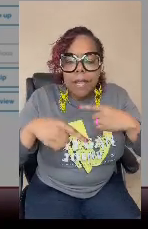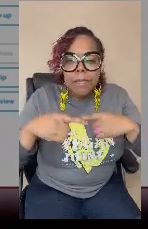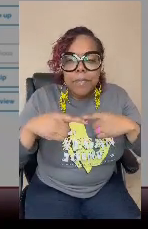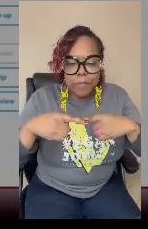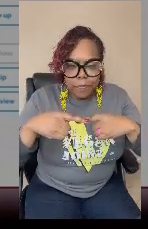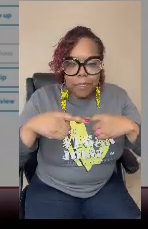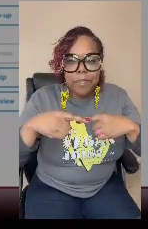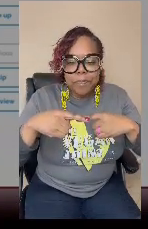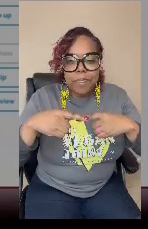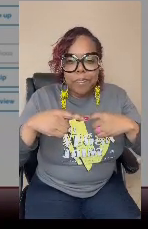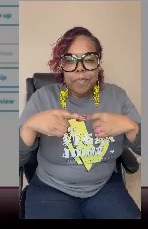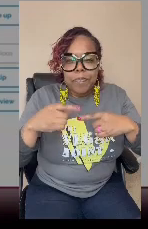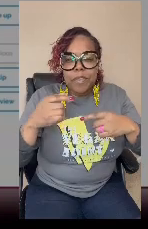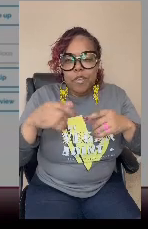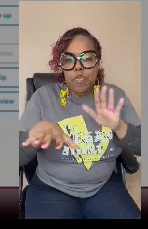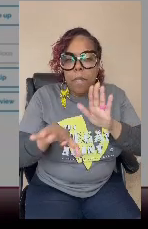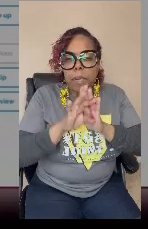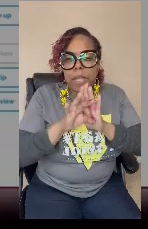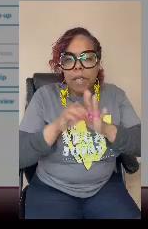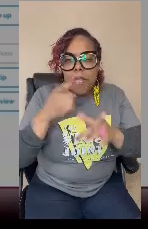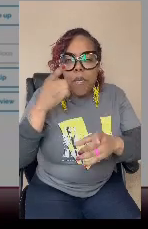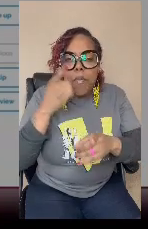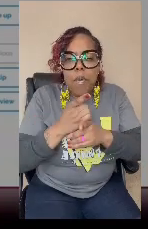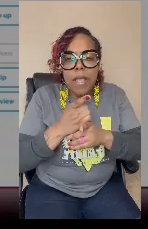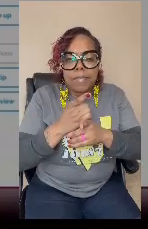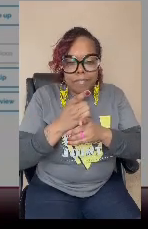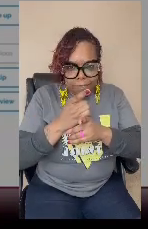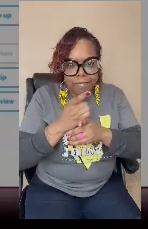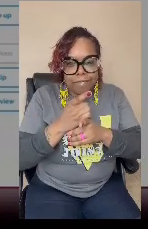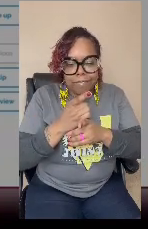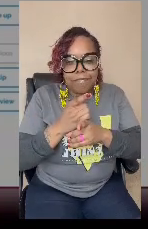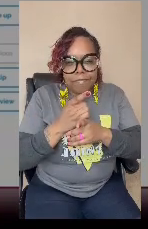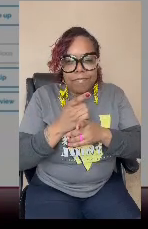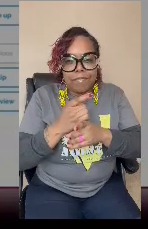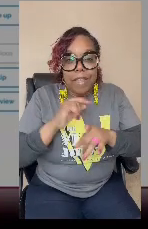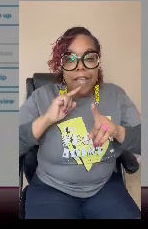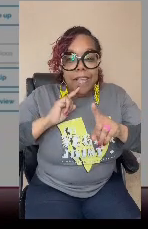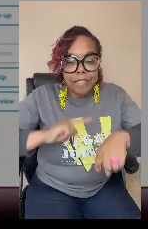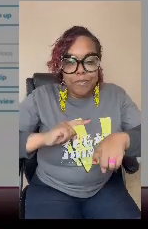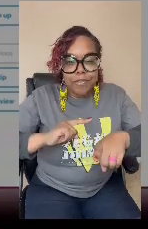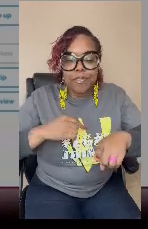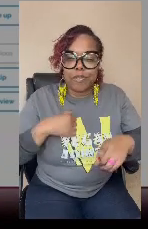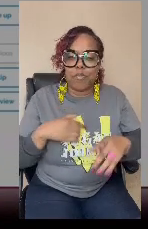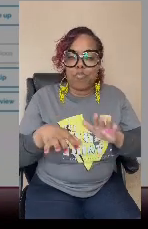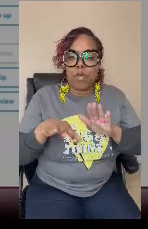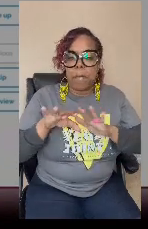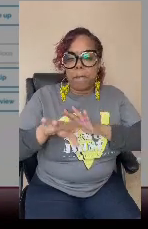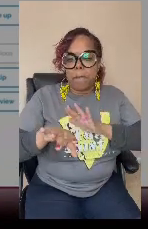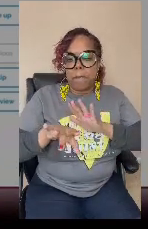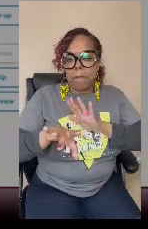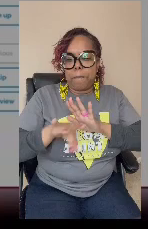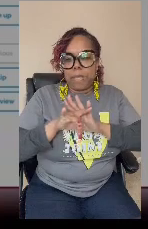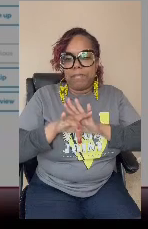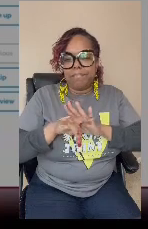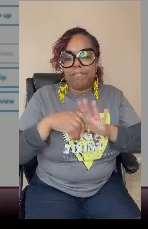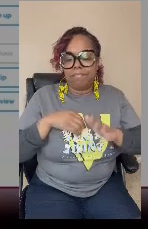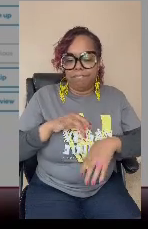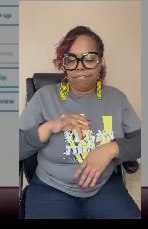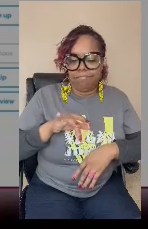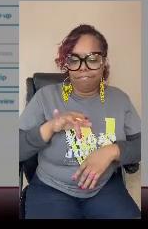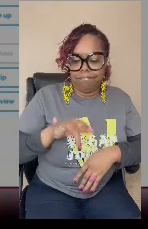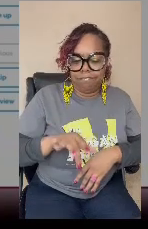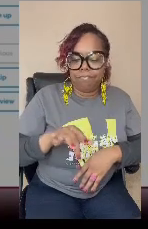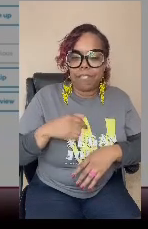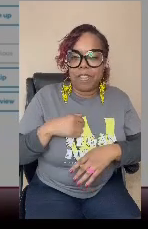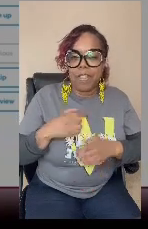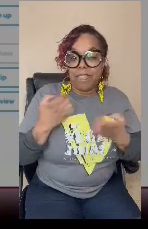would then choose the correct sign. And so we'll go ahead and choose the correct sign, which is this